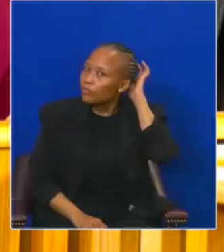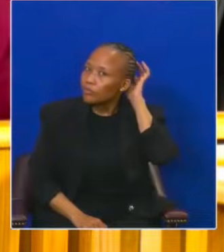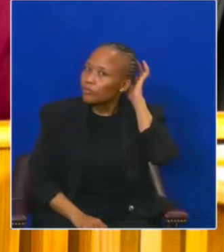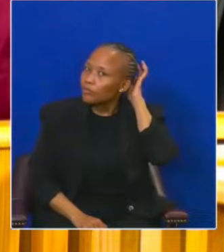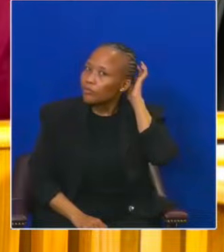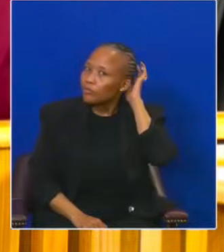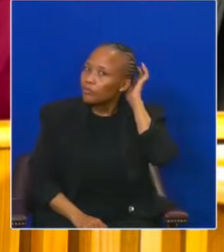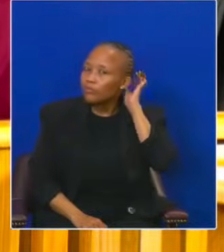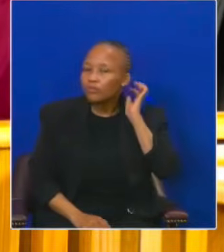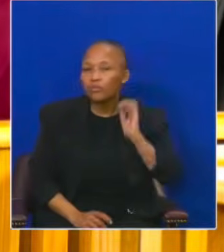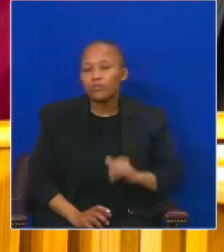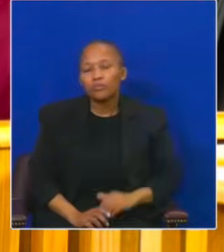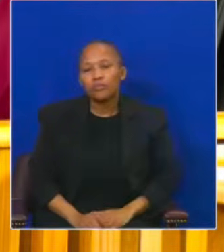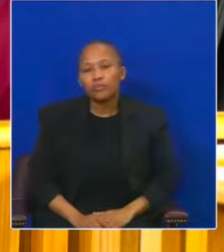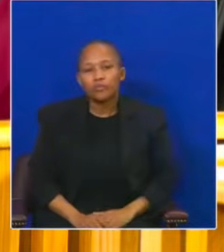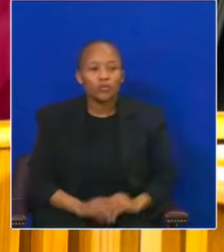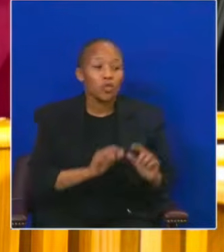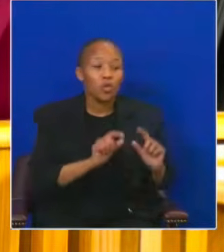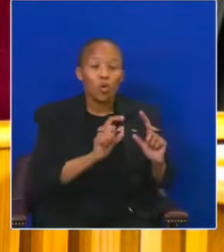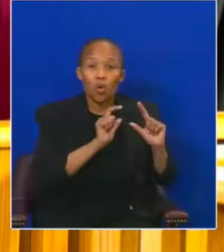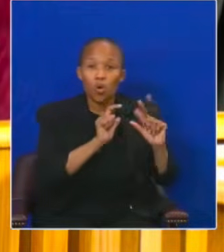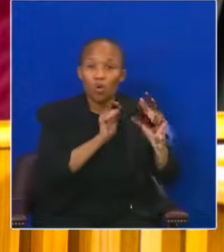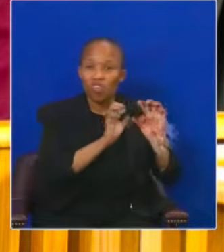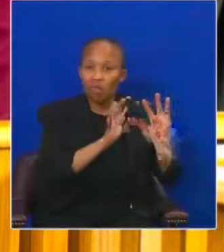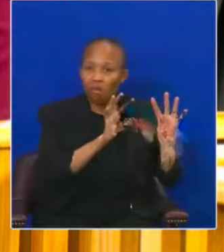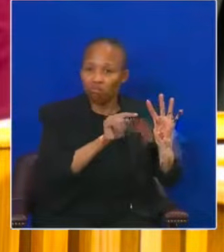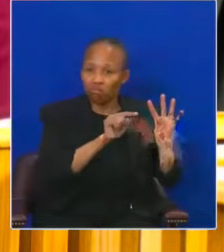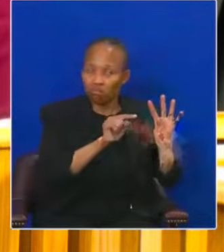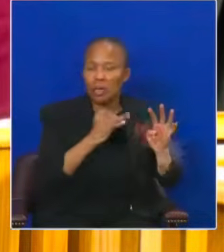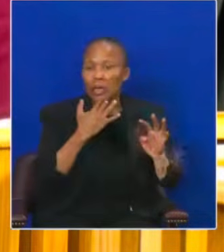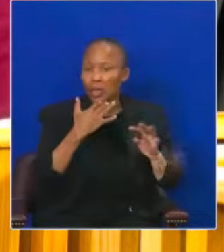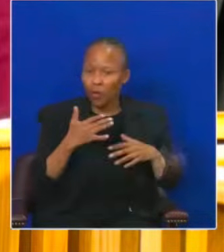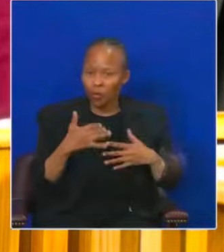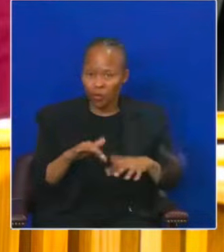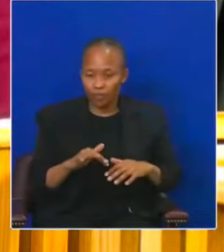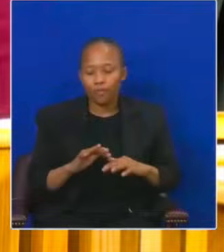On the 19th of December 2024,